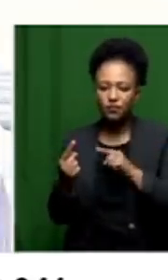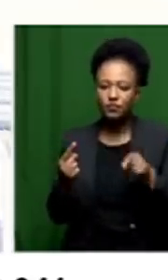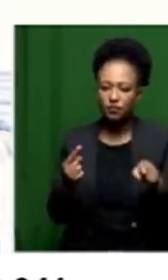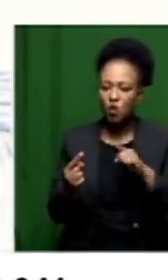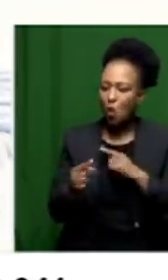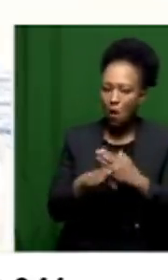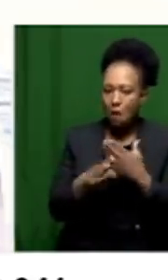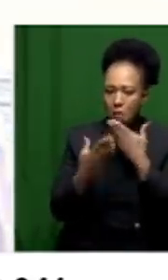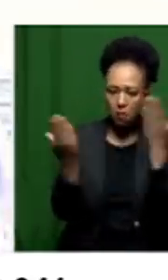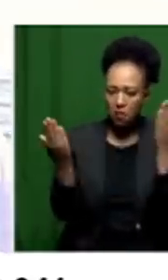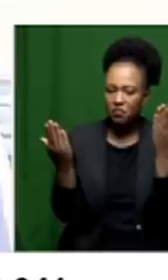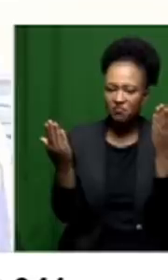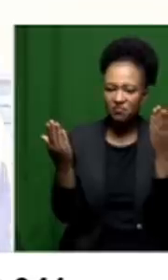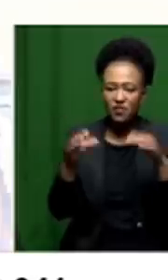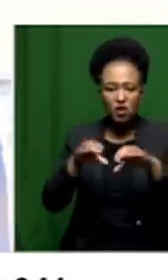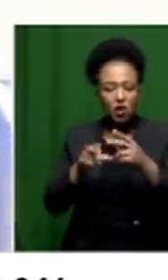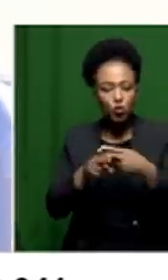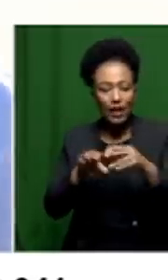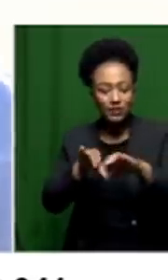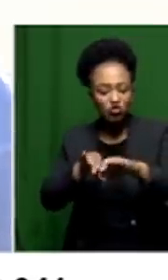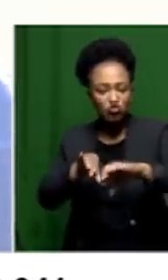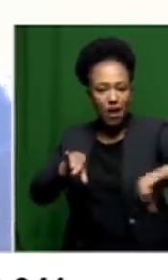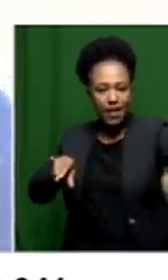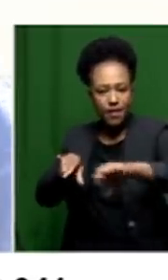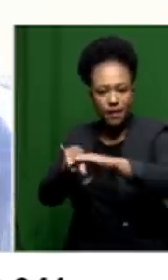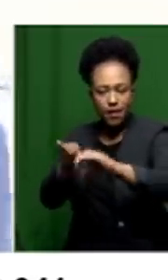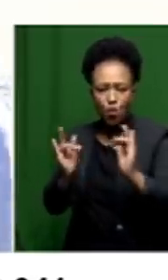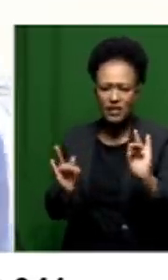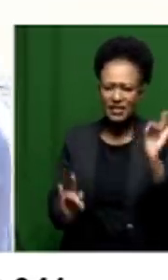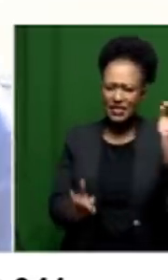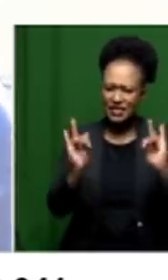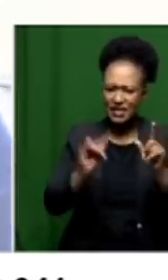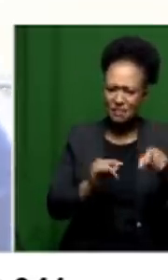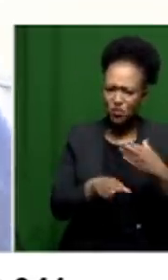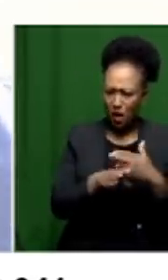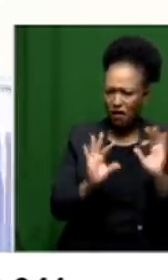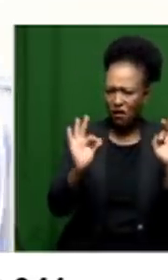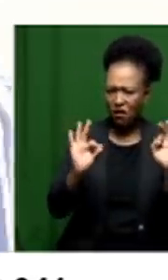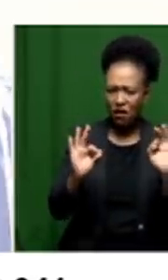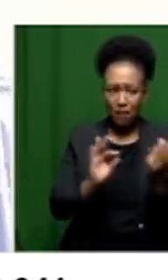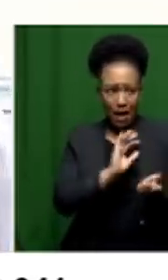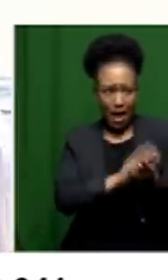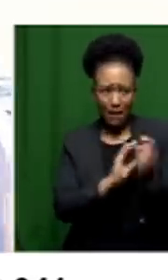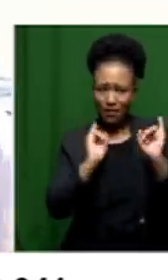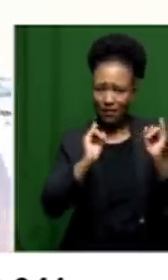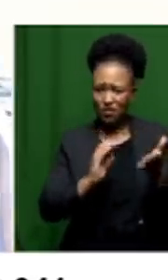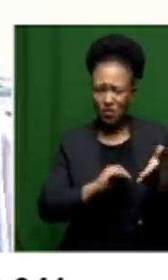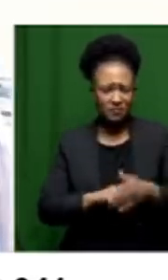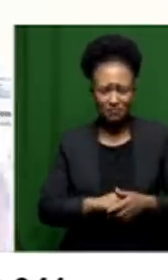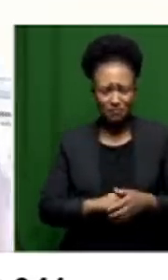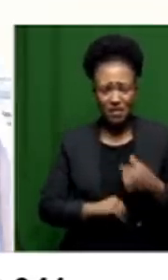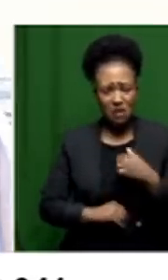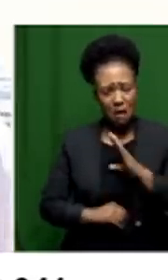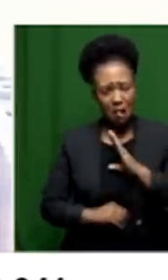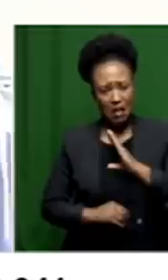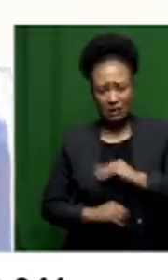flooding. Because, the drainage systems are not working. And this is a city. It's supposed to be working properly. And this is not supposed to be happening. So, it's very